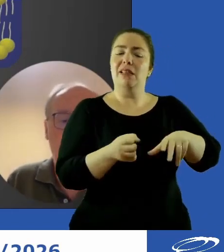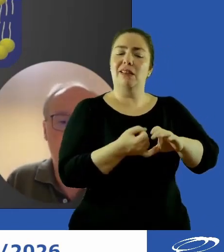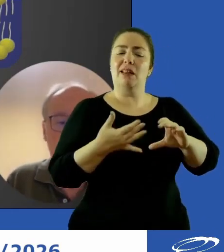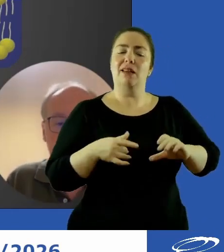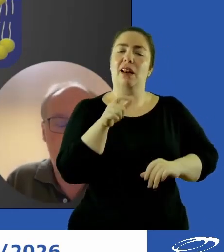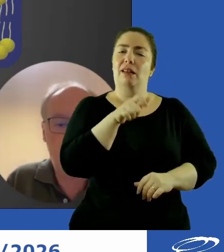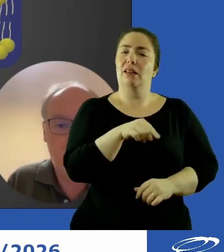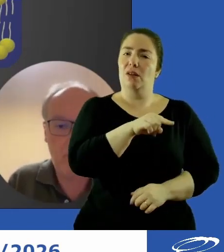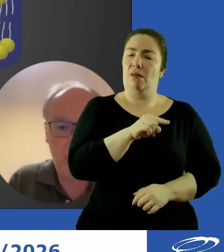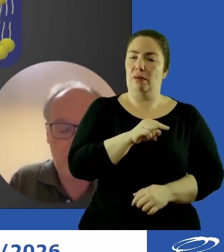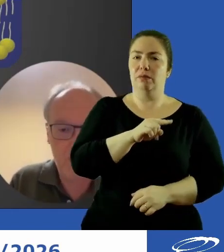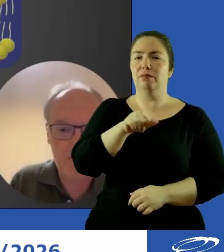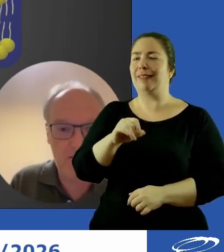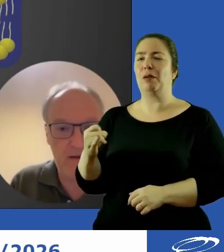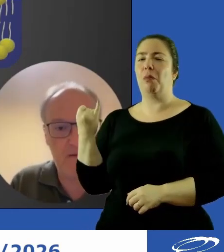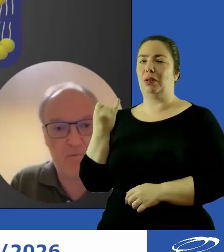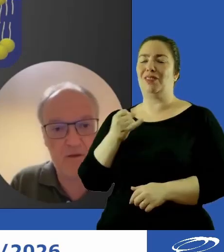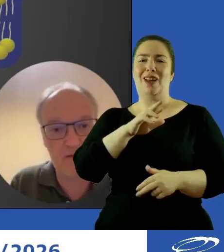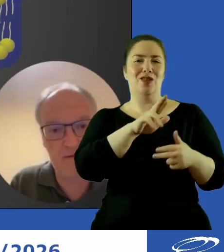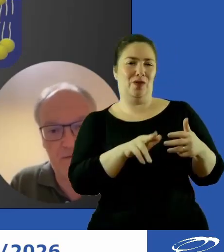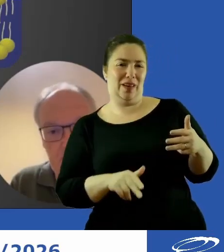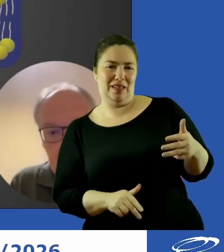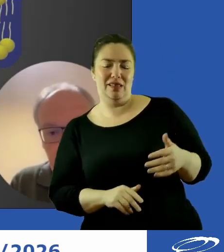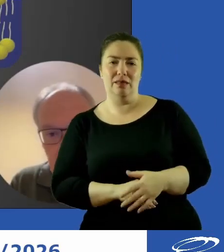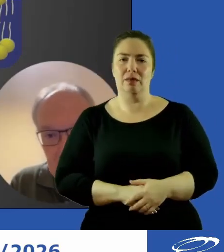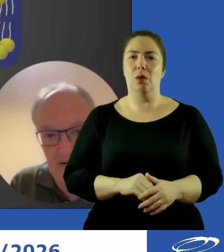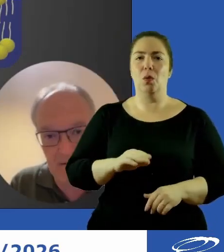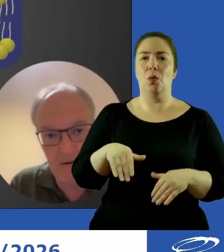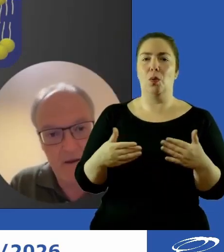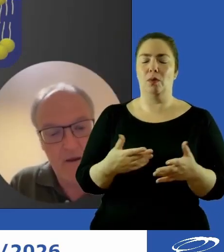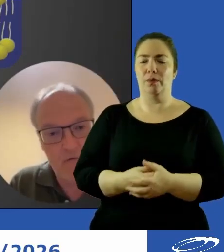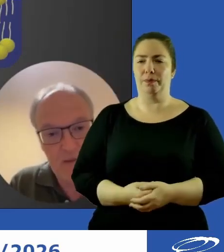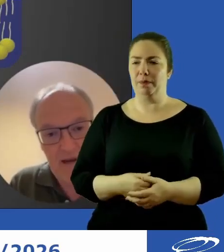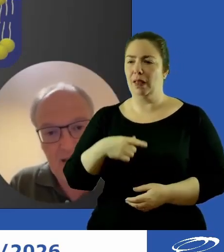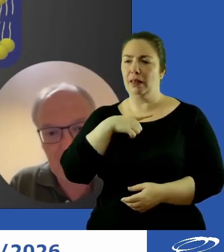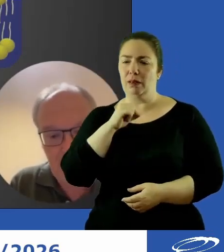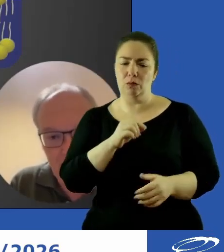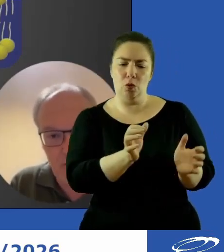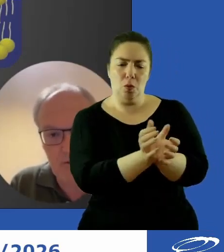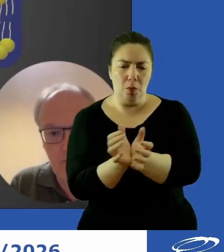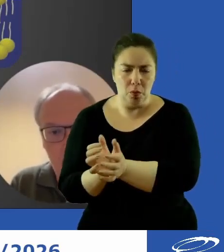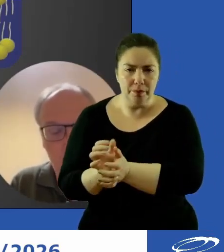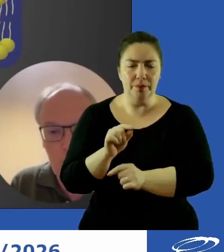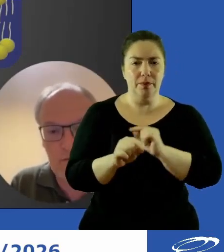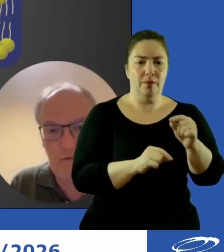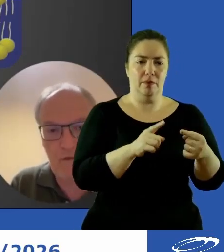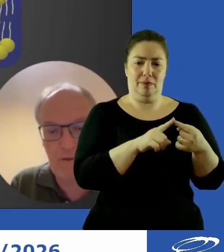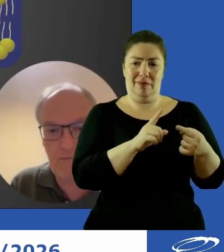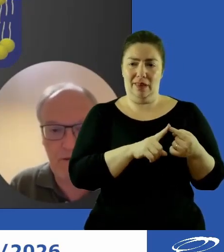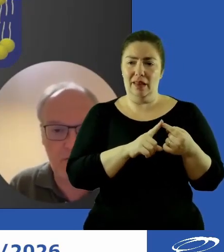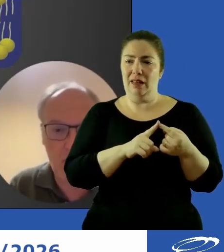this important difference, that is the presence of this lipid tail here, remain attached close to